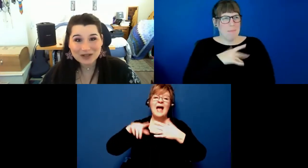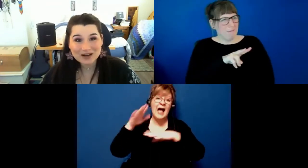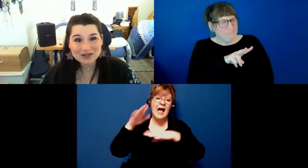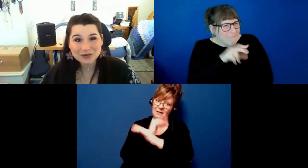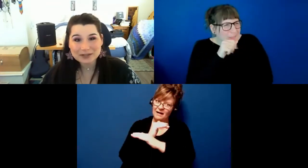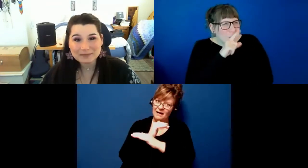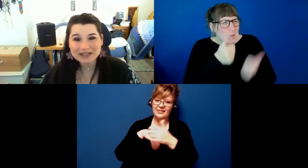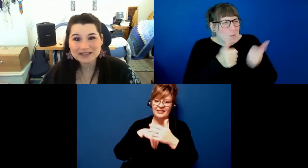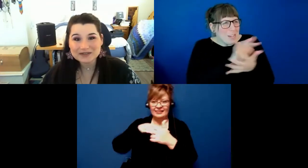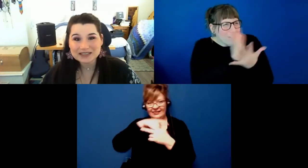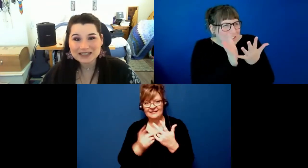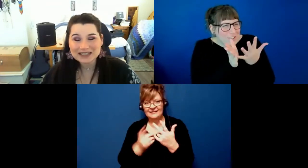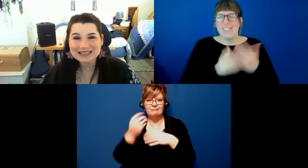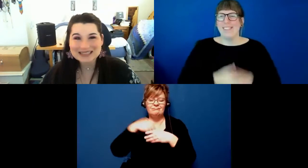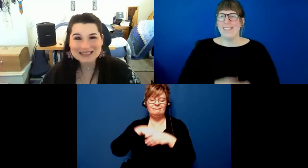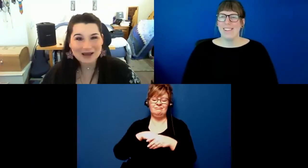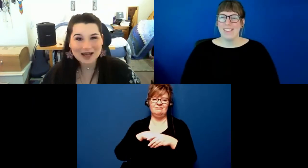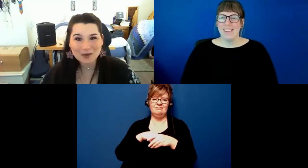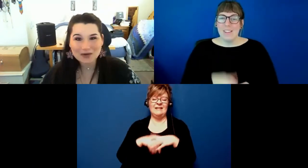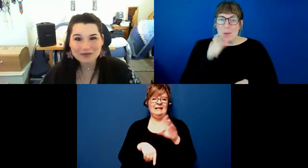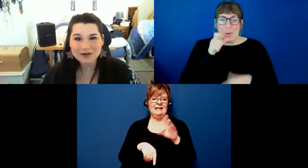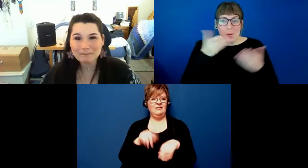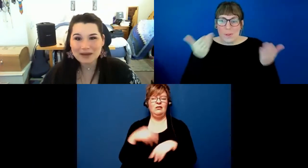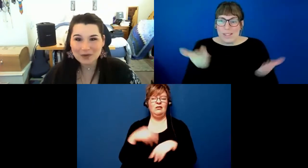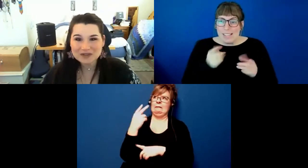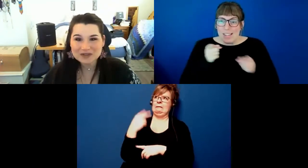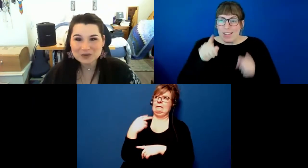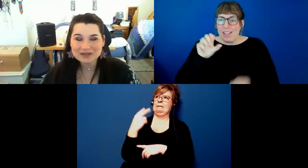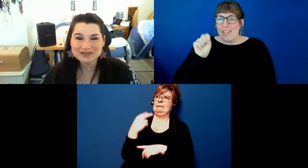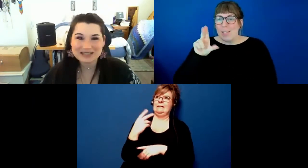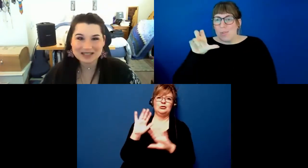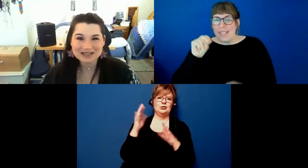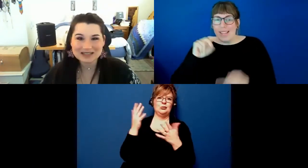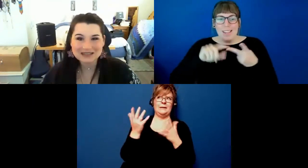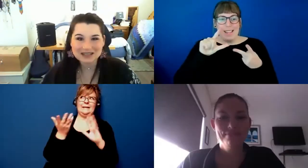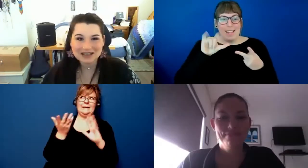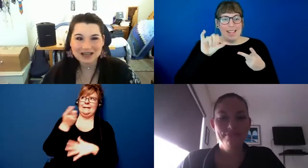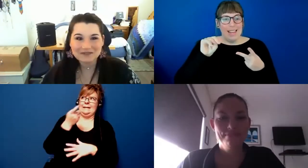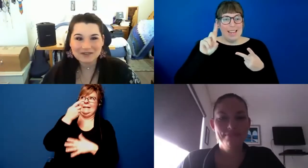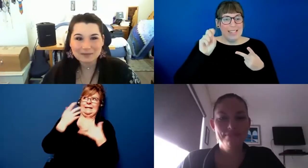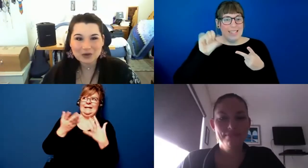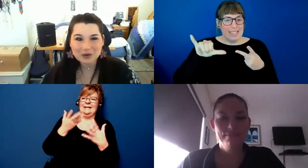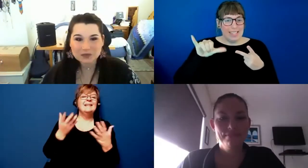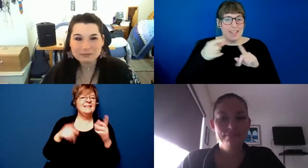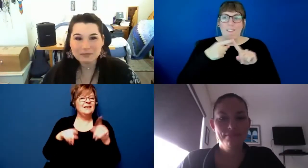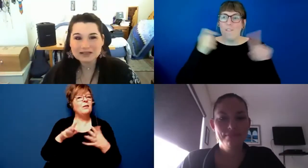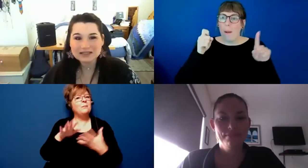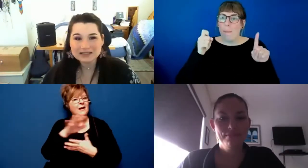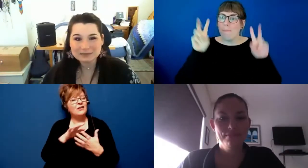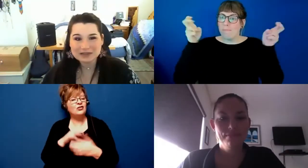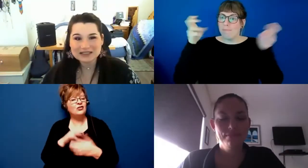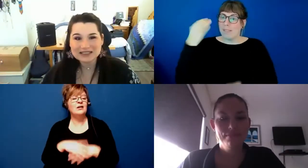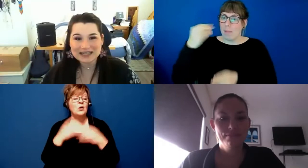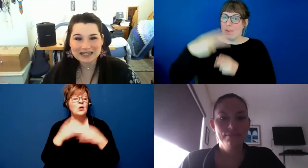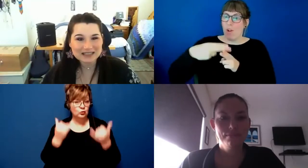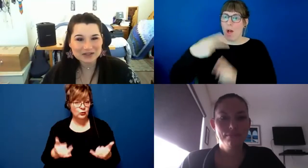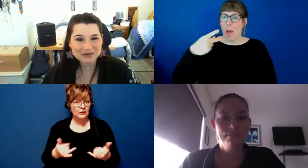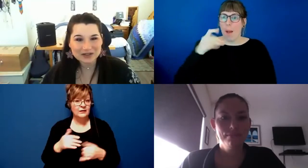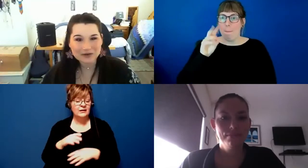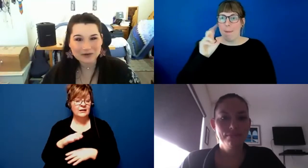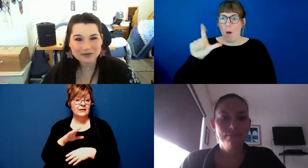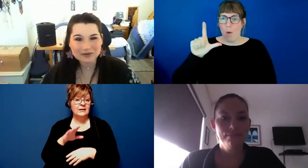Today, we are joined by Susan and Lindsay Powell from Powell School of Dance, a family-owned, multidisciplined